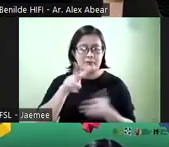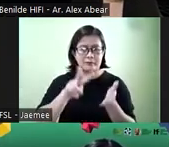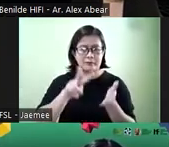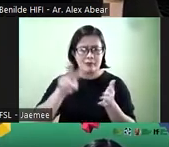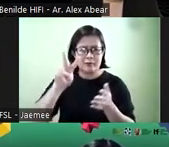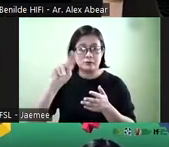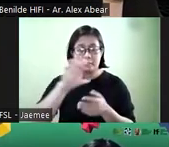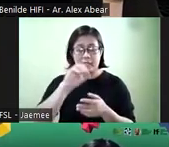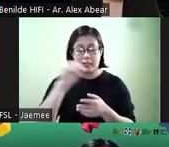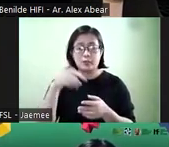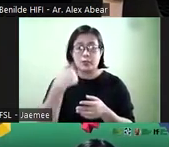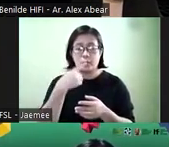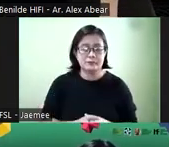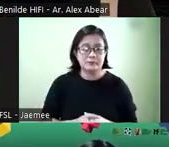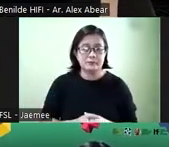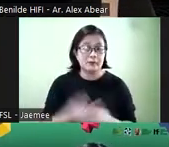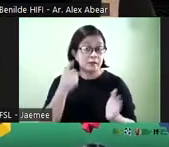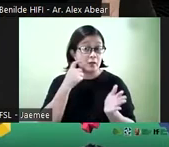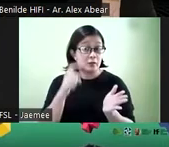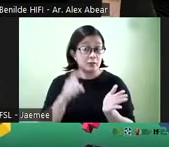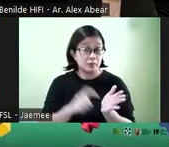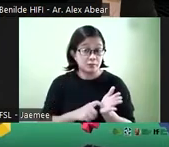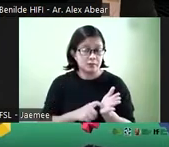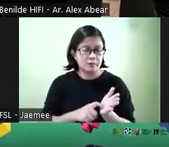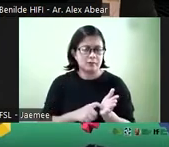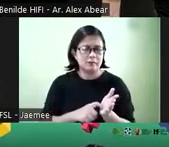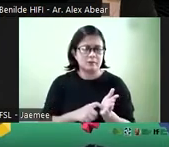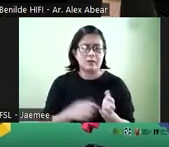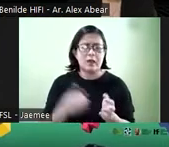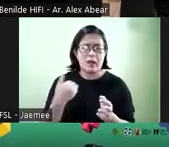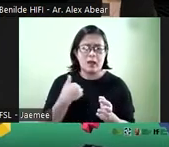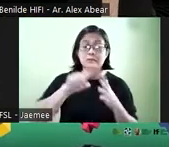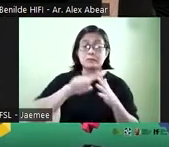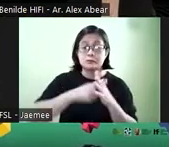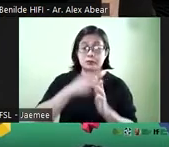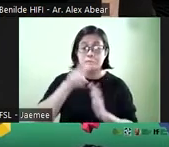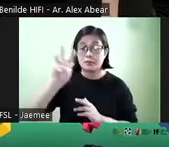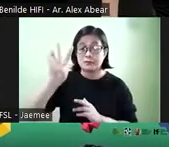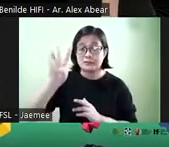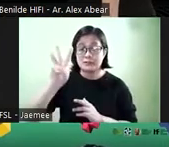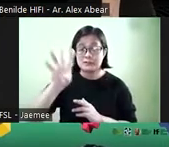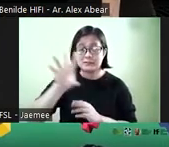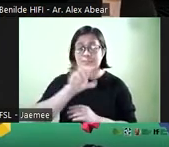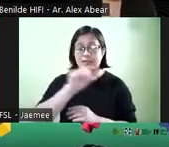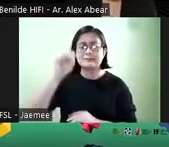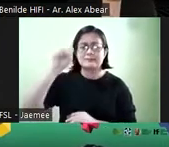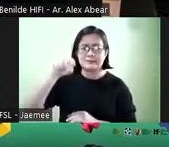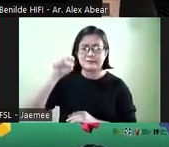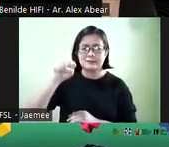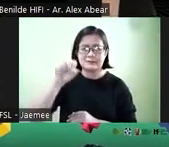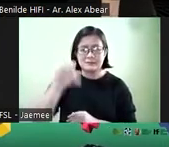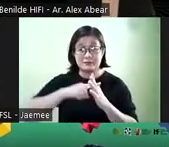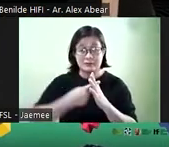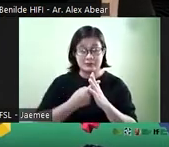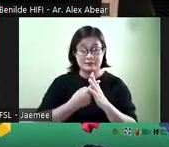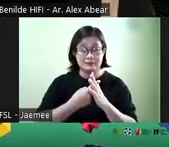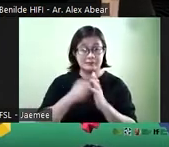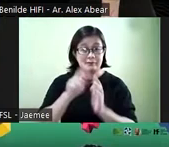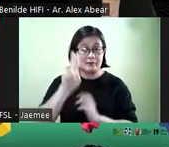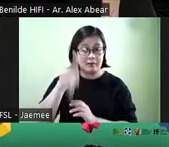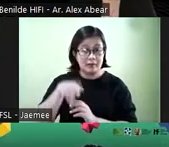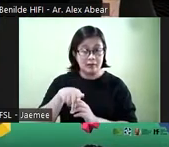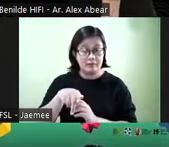by Accenture. As you might see, we've been here since 2016. And yes, like any other startups we help, we